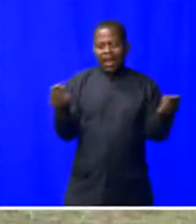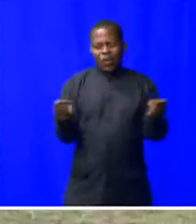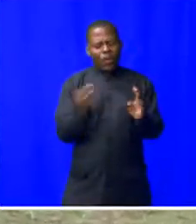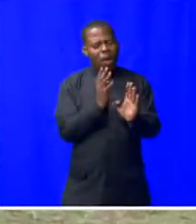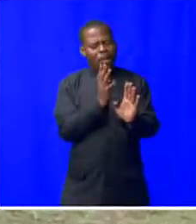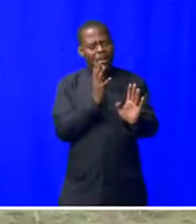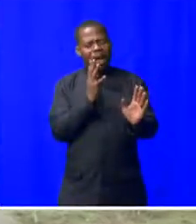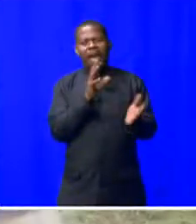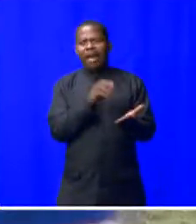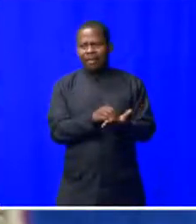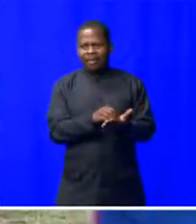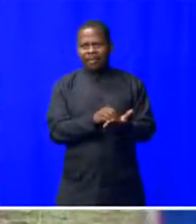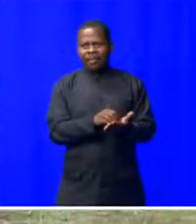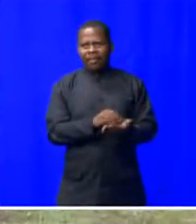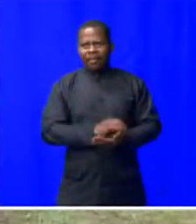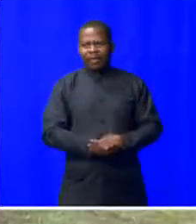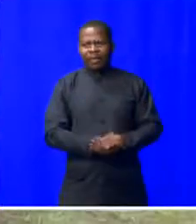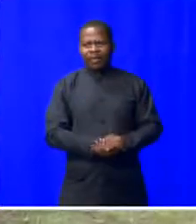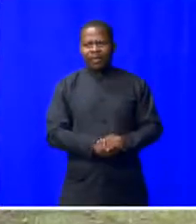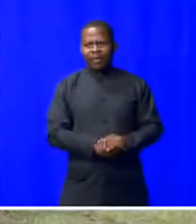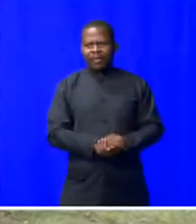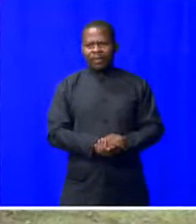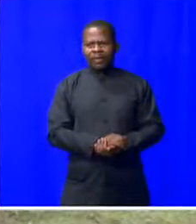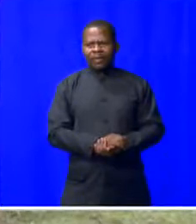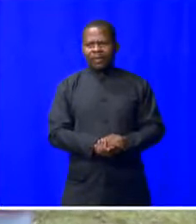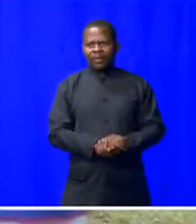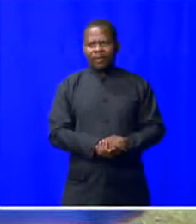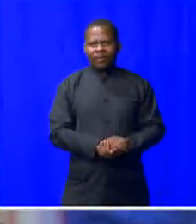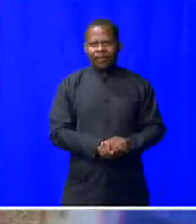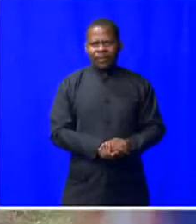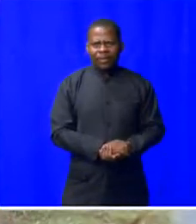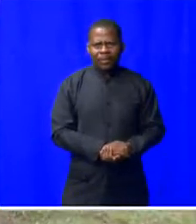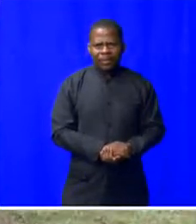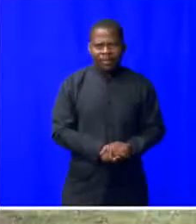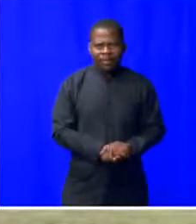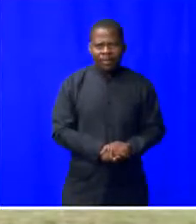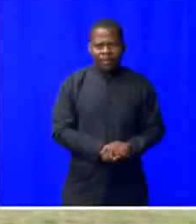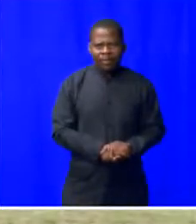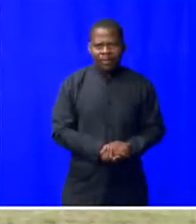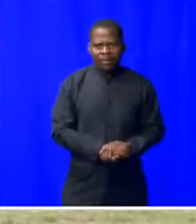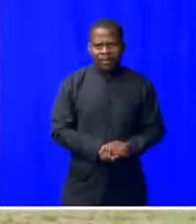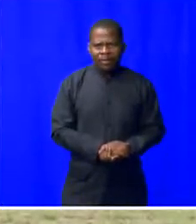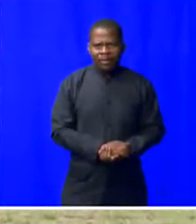singathi mathi cause